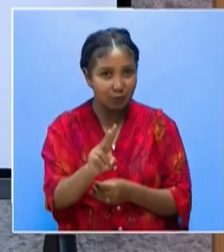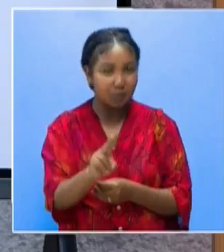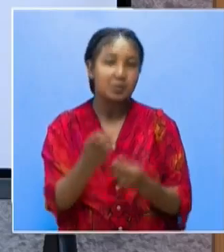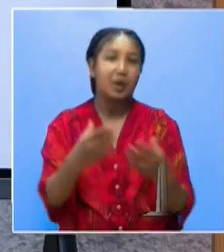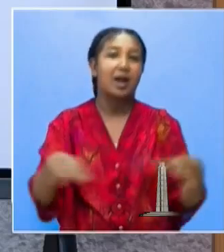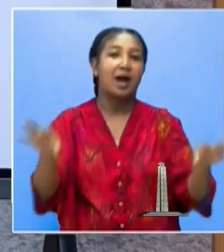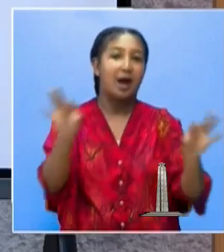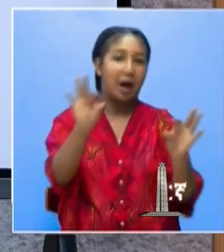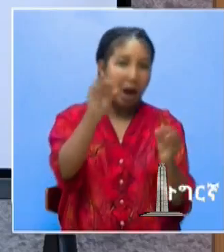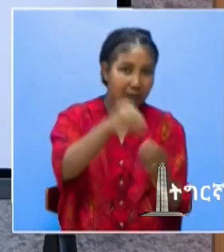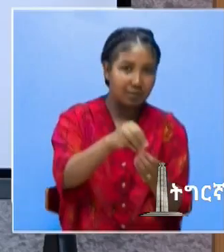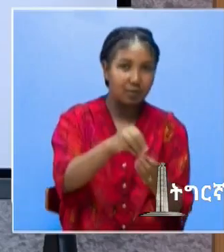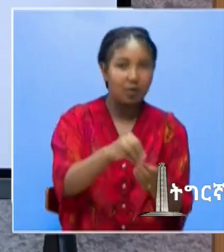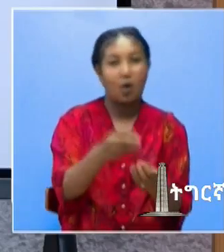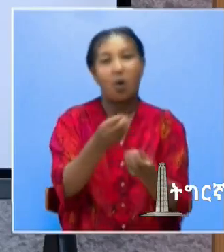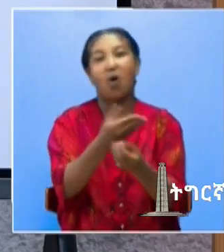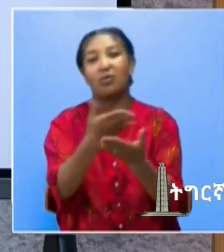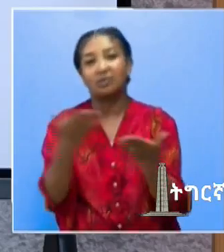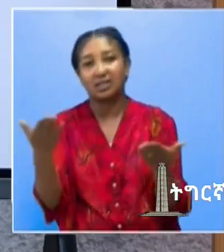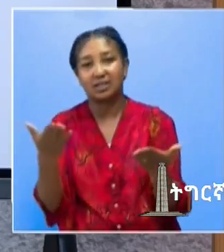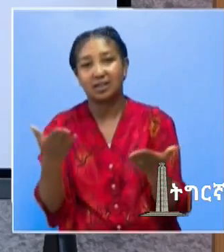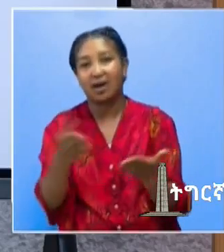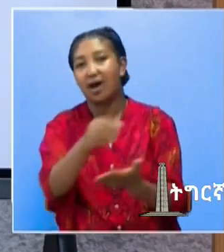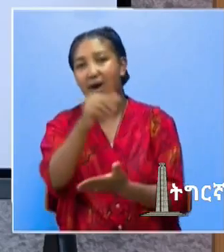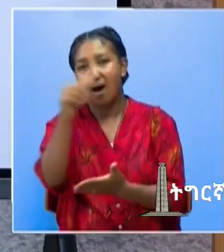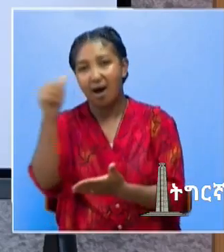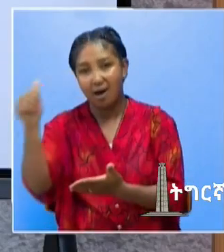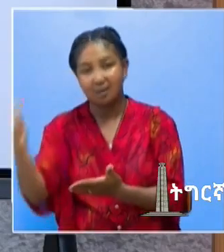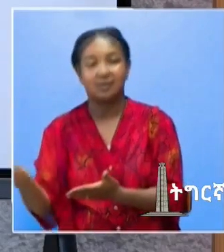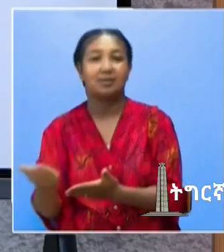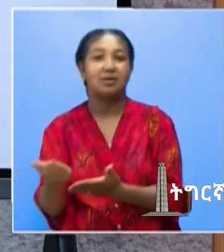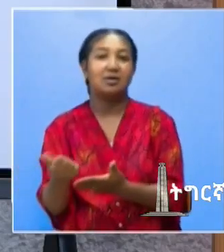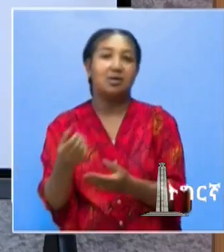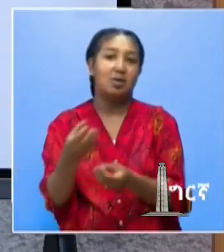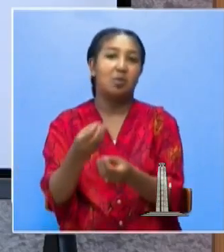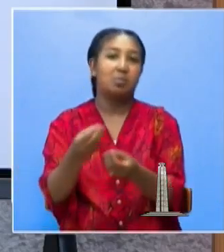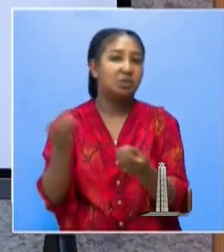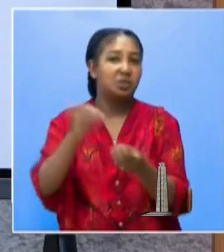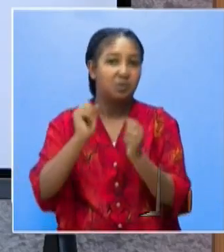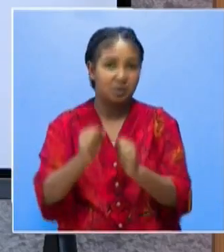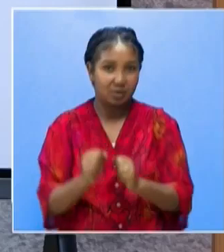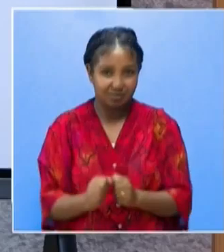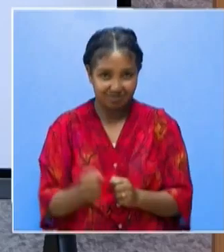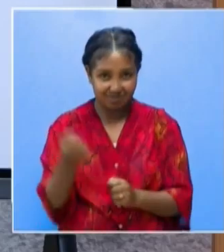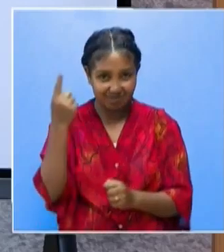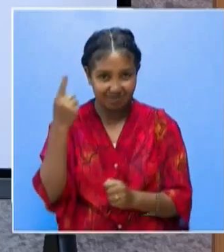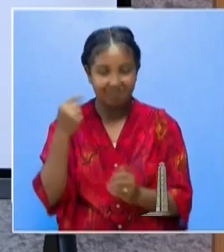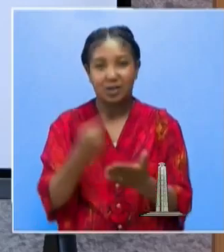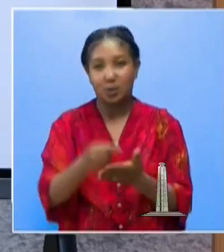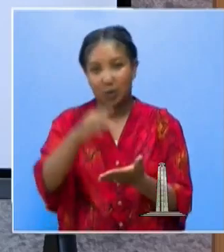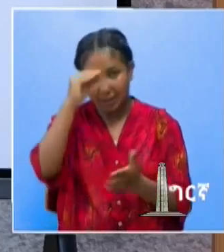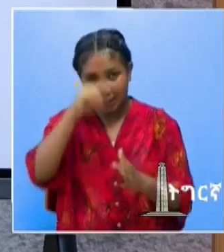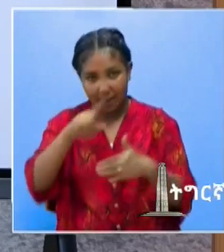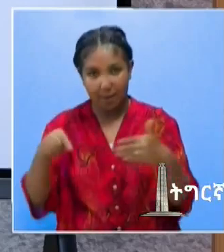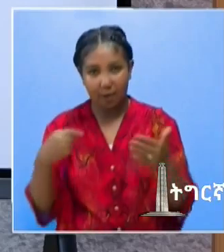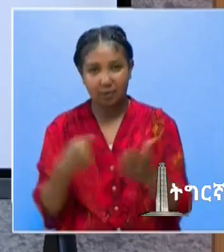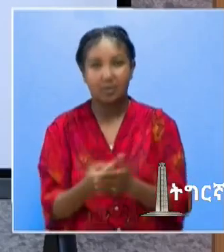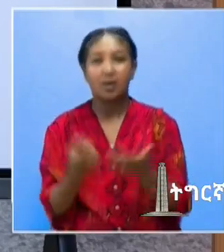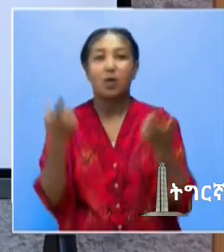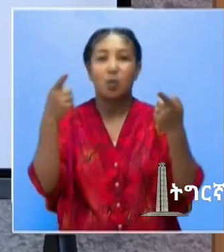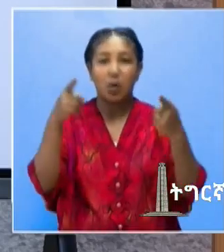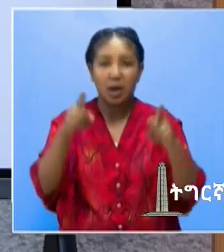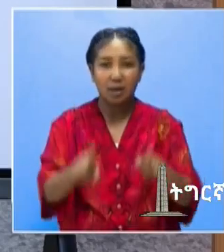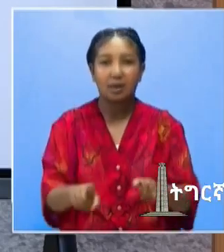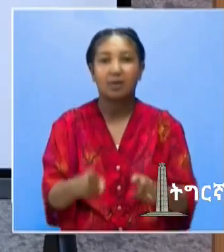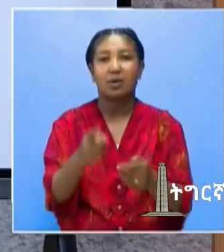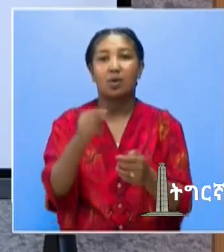add object and other complementaries. Is that clear? And also we've talked about when and